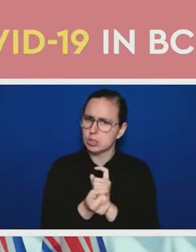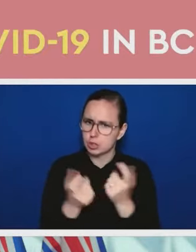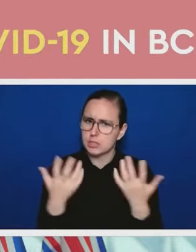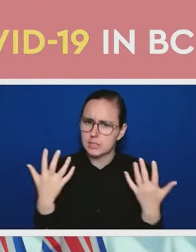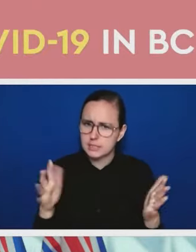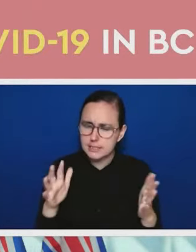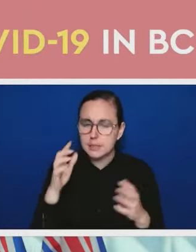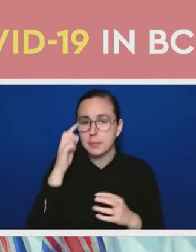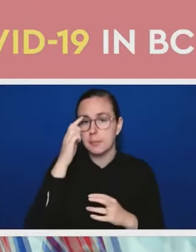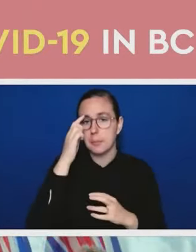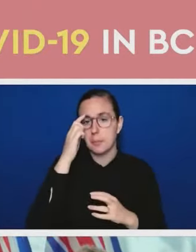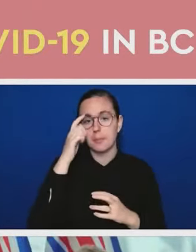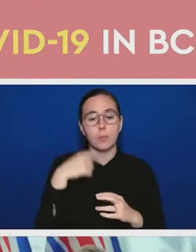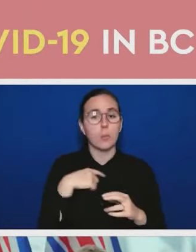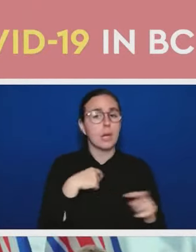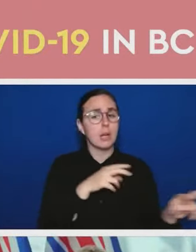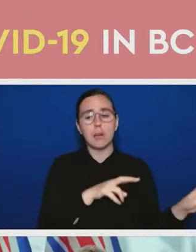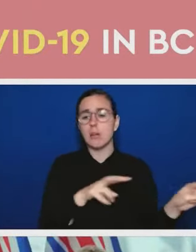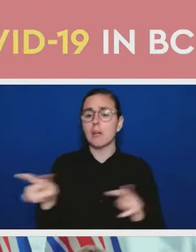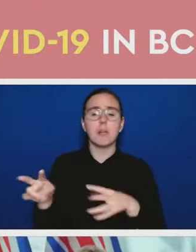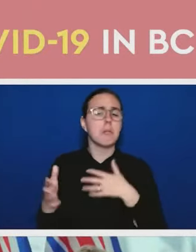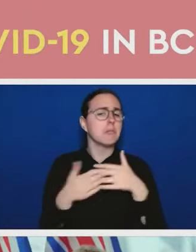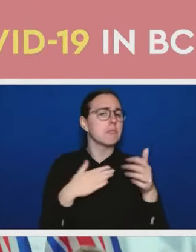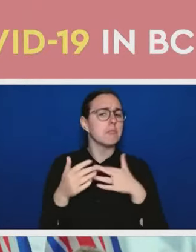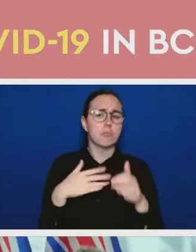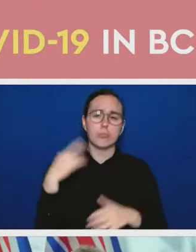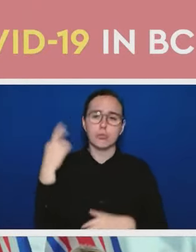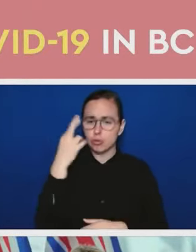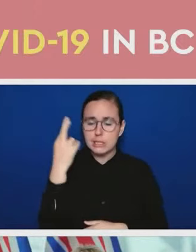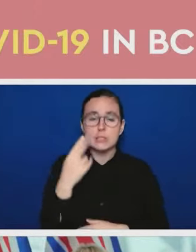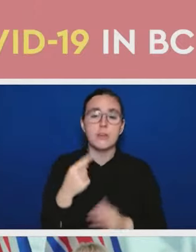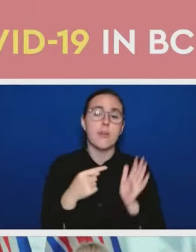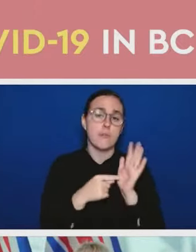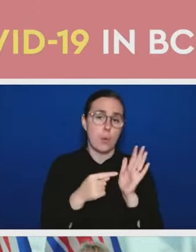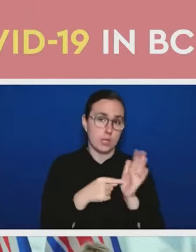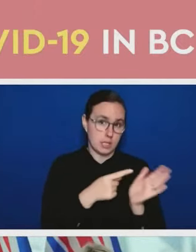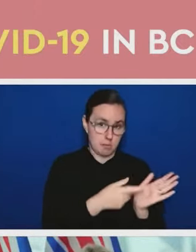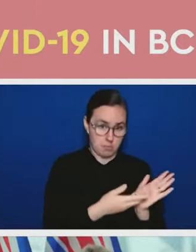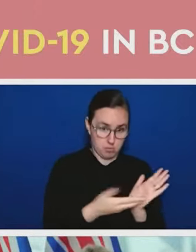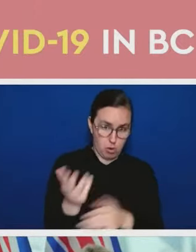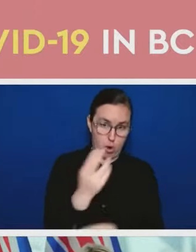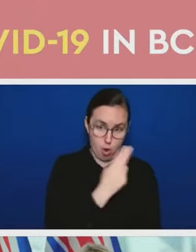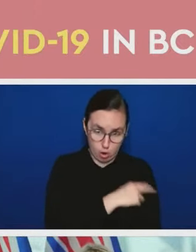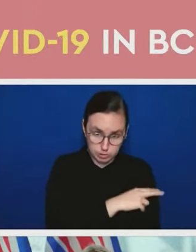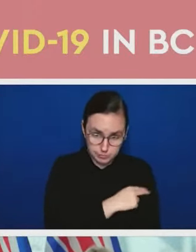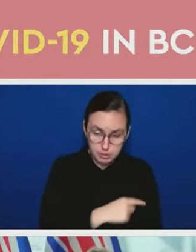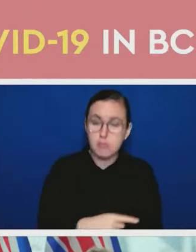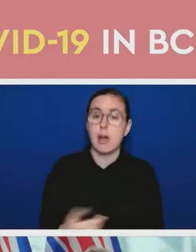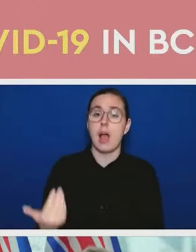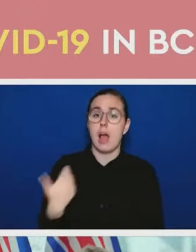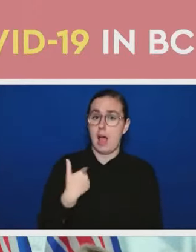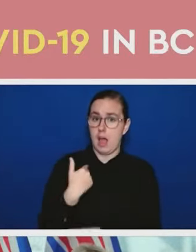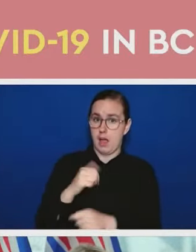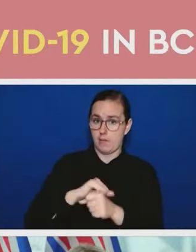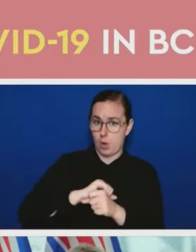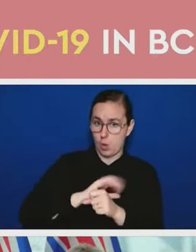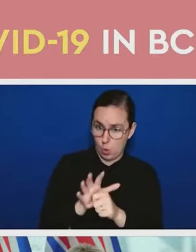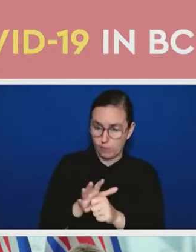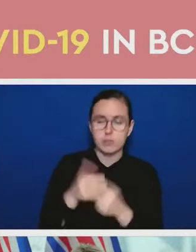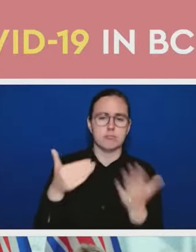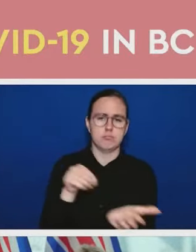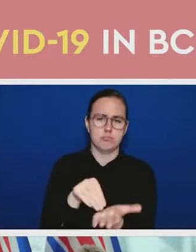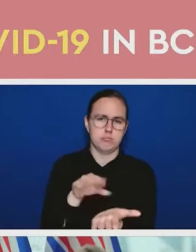done some deep dives in hospitals around the province. And what we are seeing is a change as well. Change from Delta,